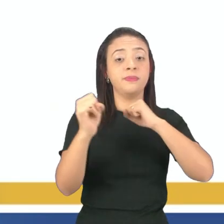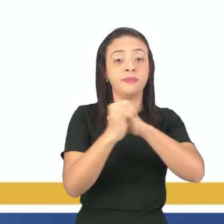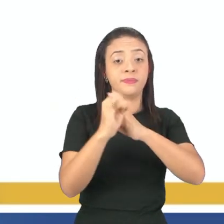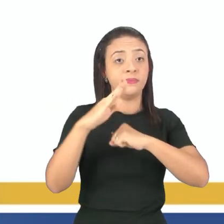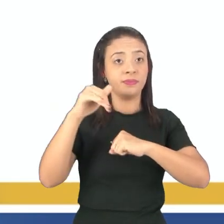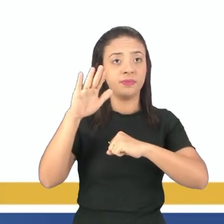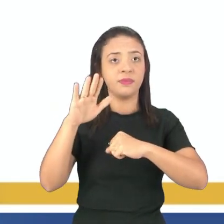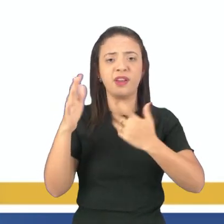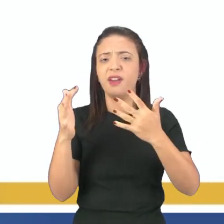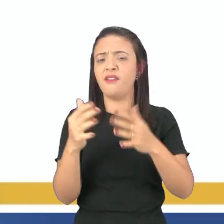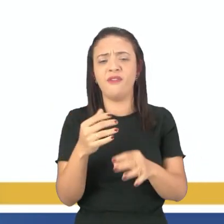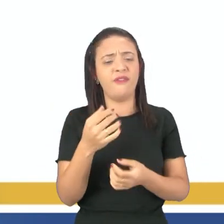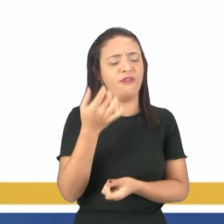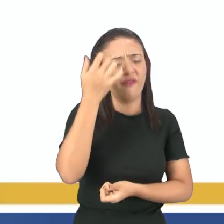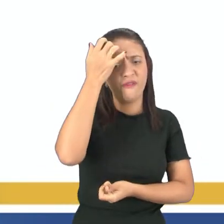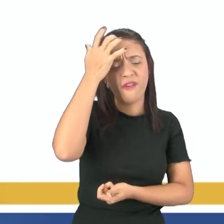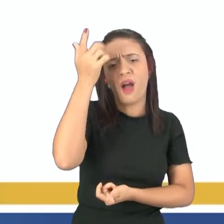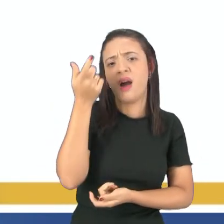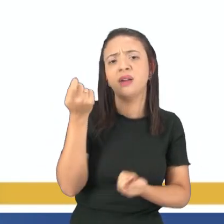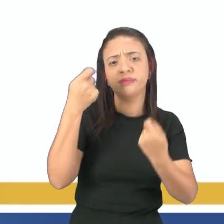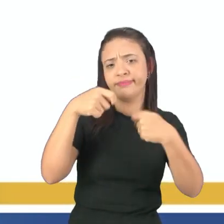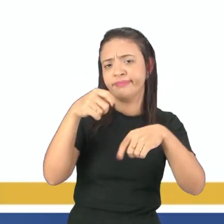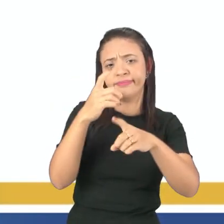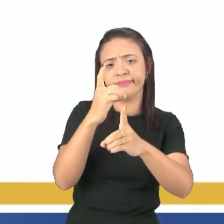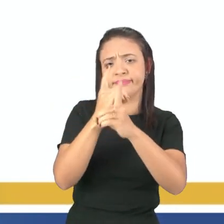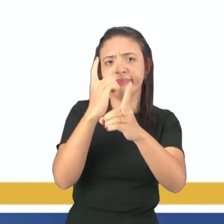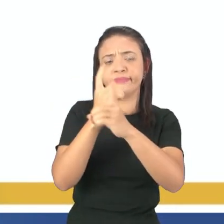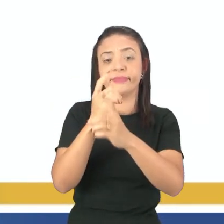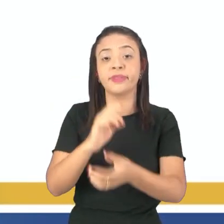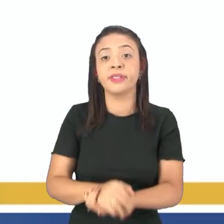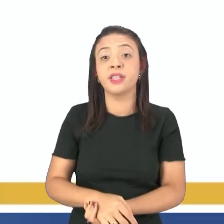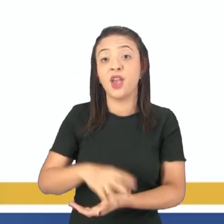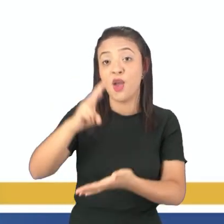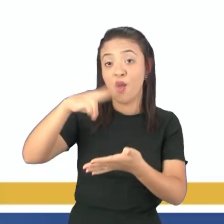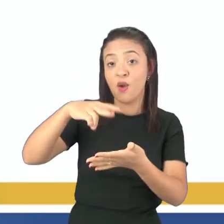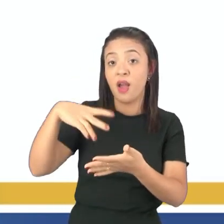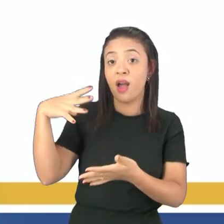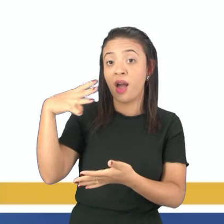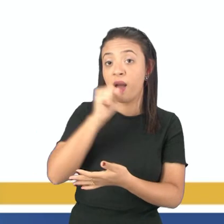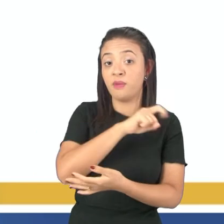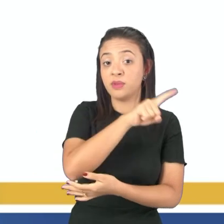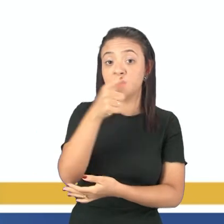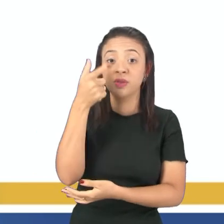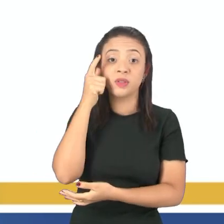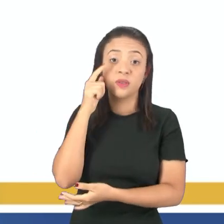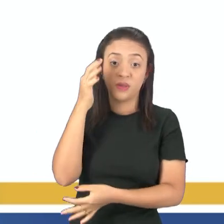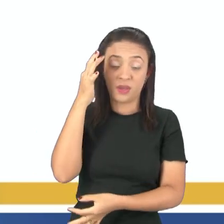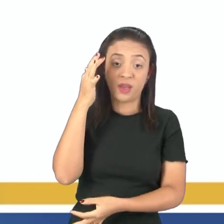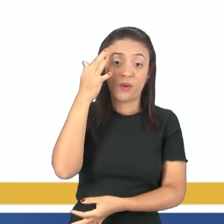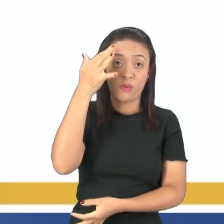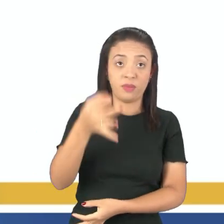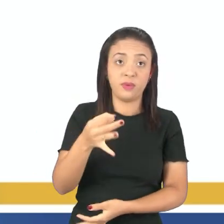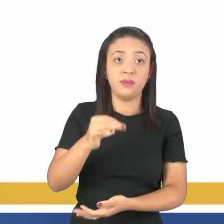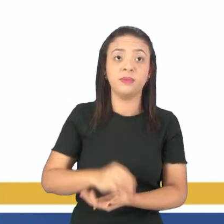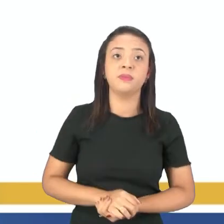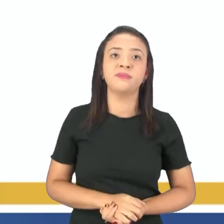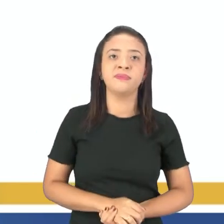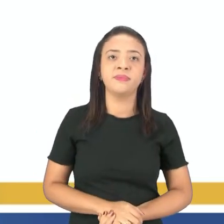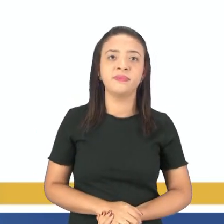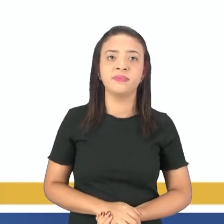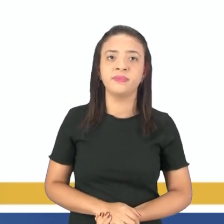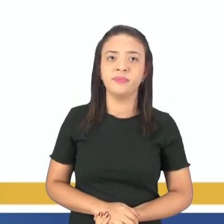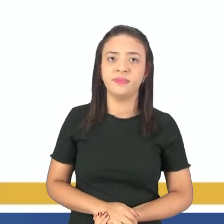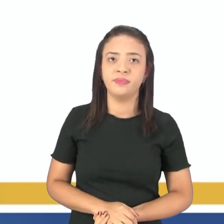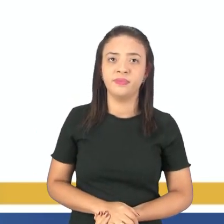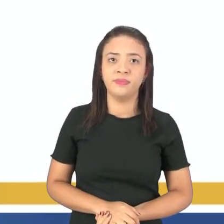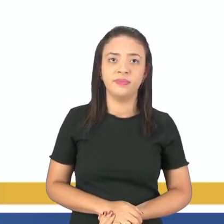frase está muito fácil de ser encontrada, né, pessoal? Eu vou fazer a leitura aqui para vocês brevemente, para vocês acharem, então. I hate to turn up